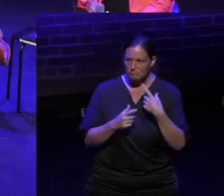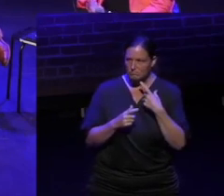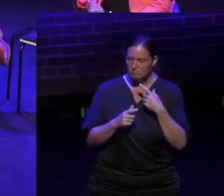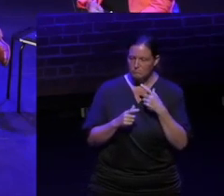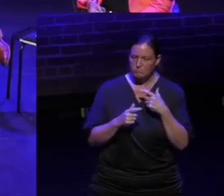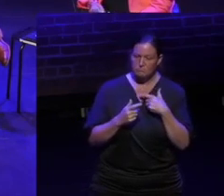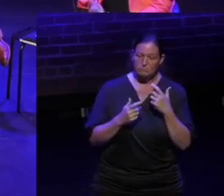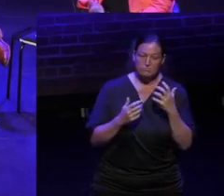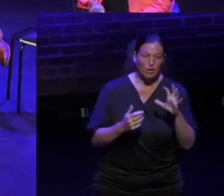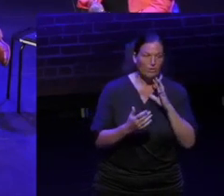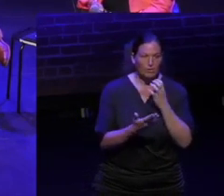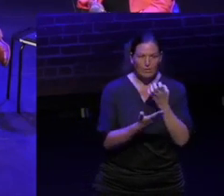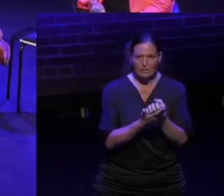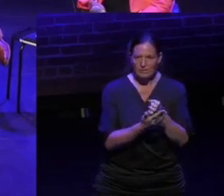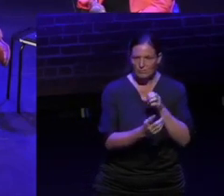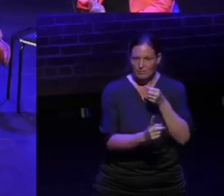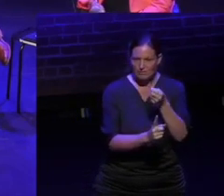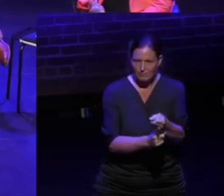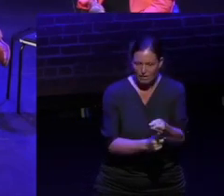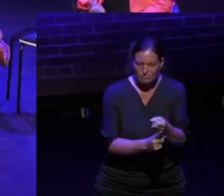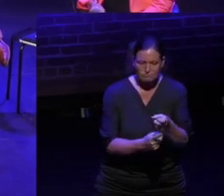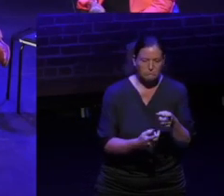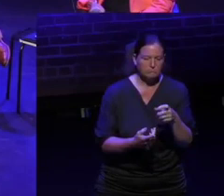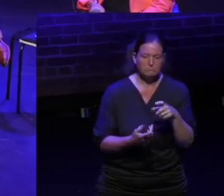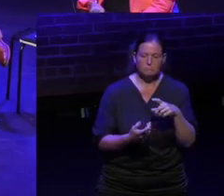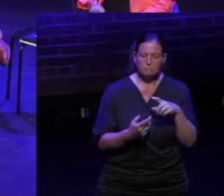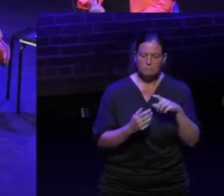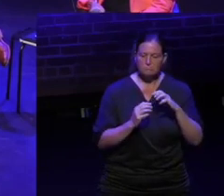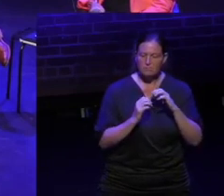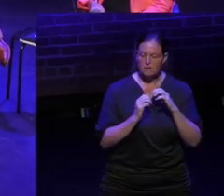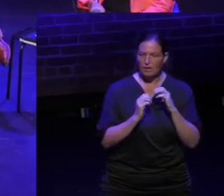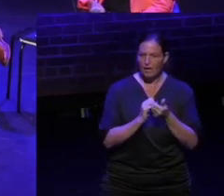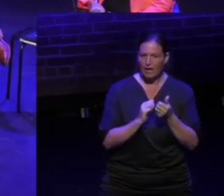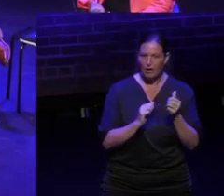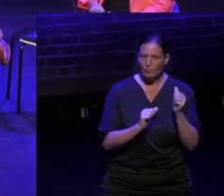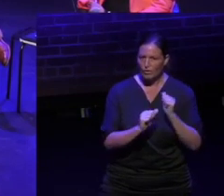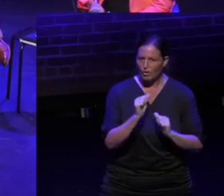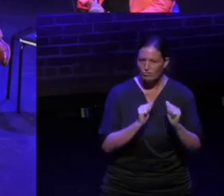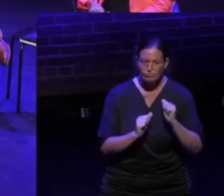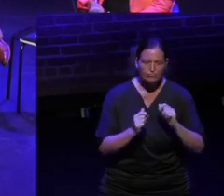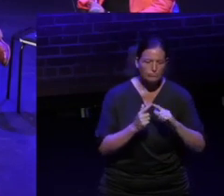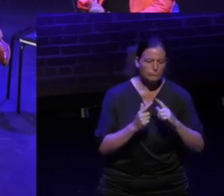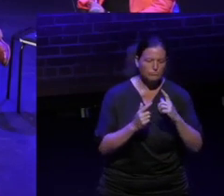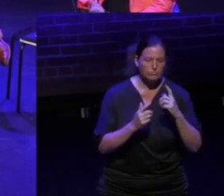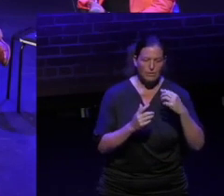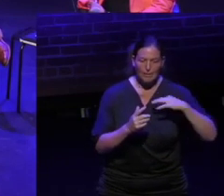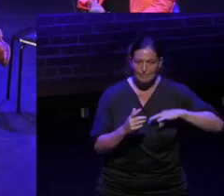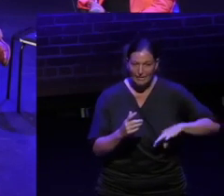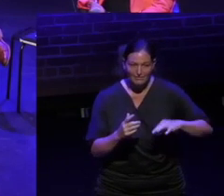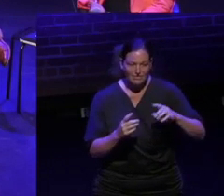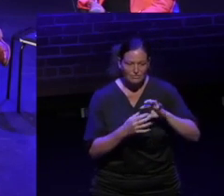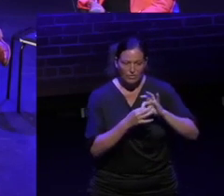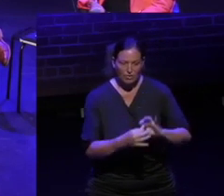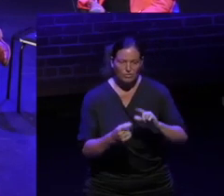conversation already, we can talk about economic impact. How the arts drives economic benefits for